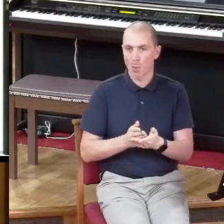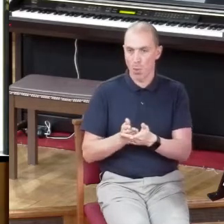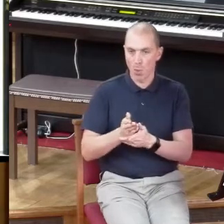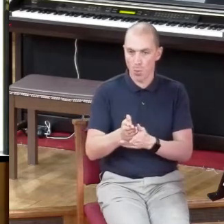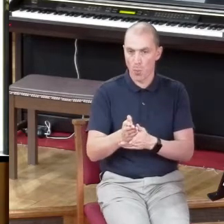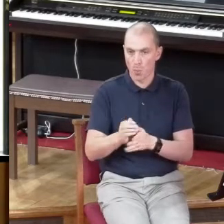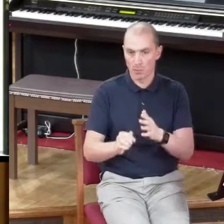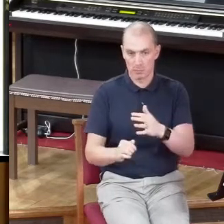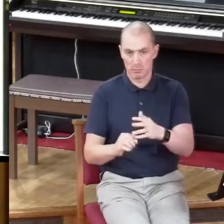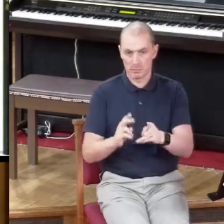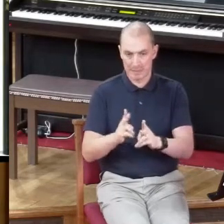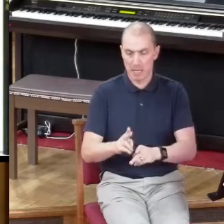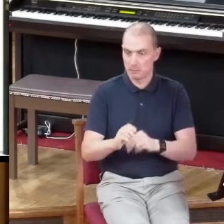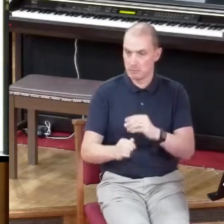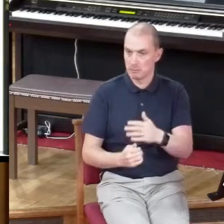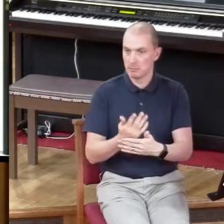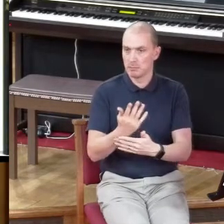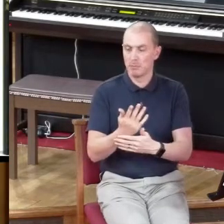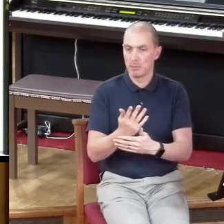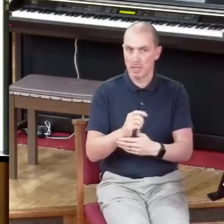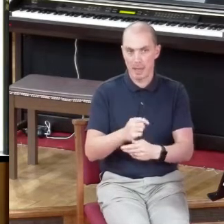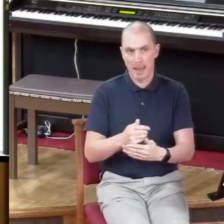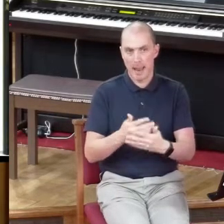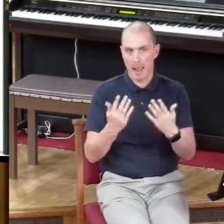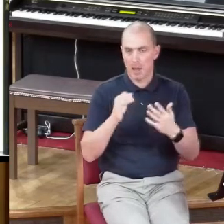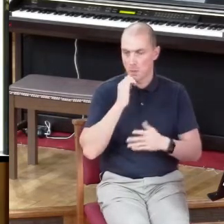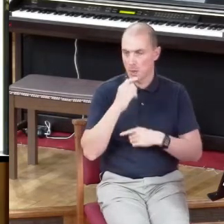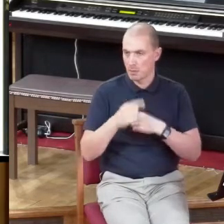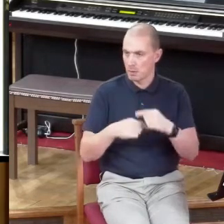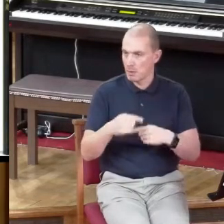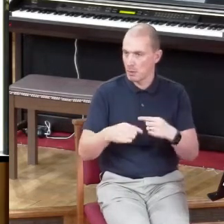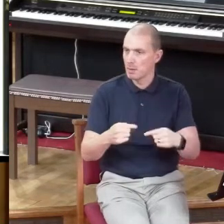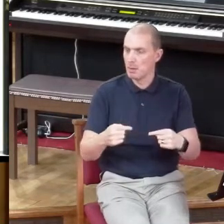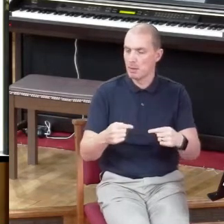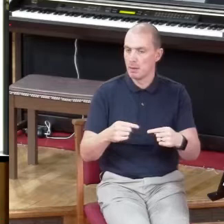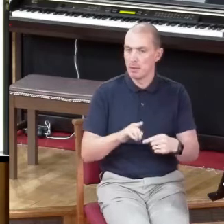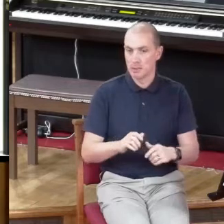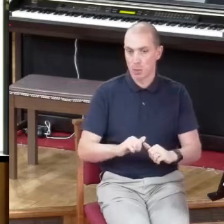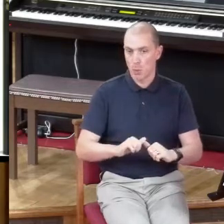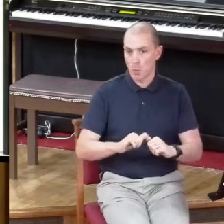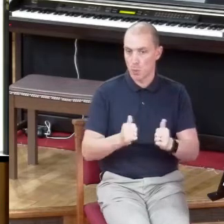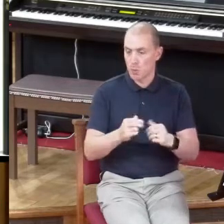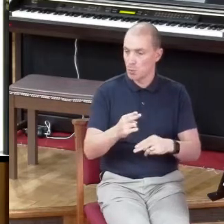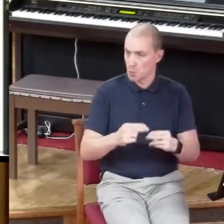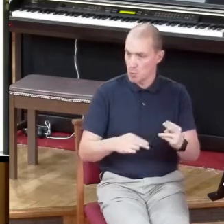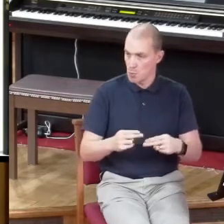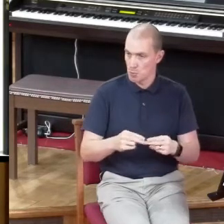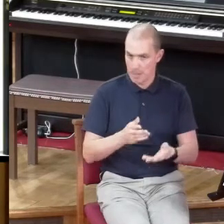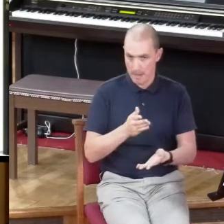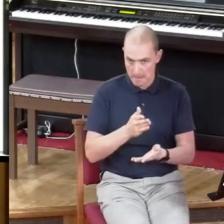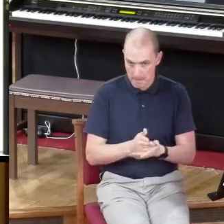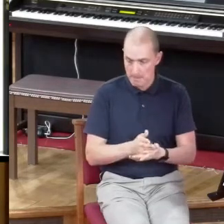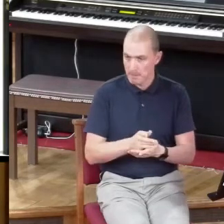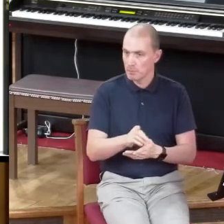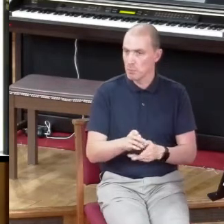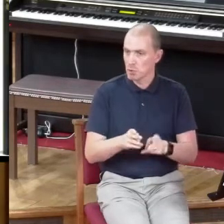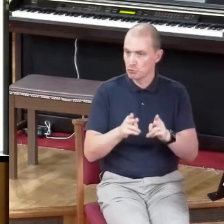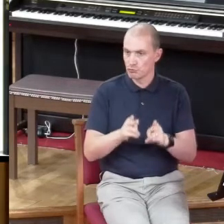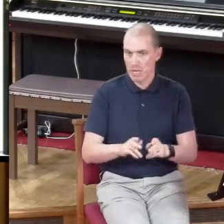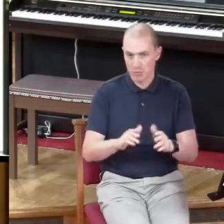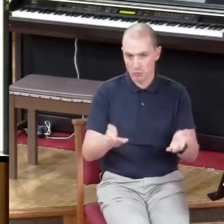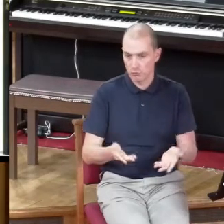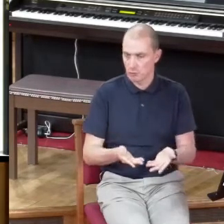life and immortality to light. In other words, it was the good news of Christ's death and resurrection and the grace of God that